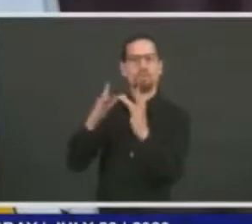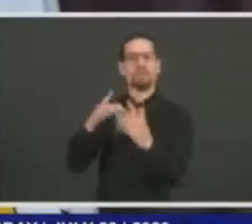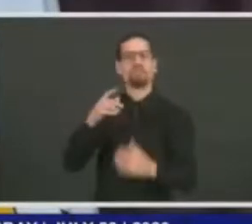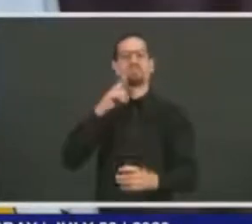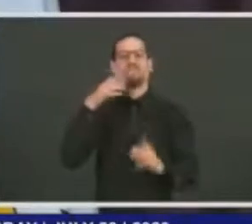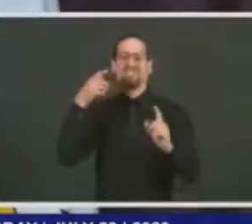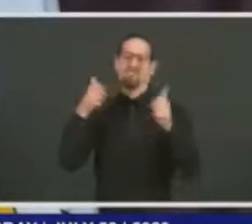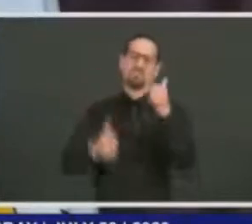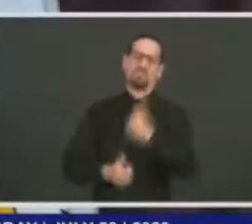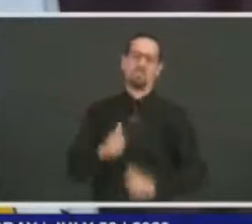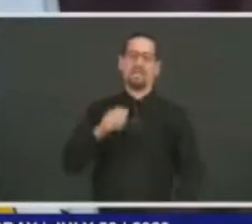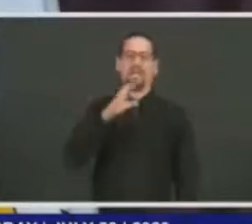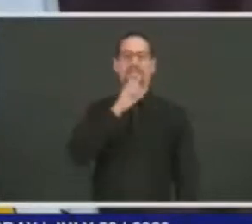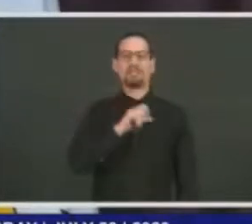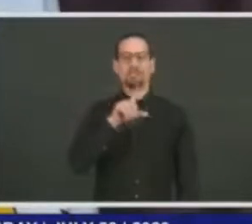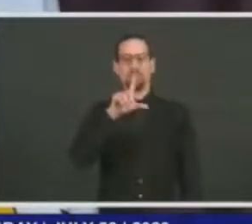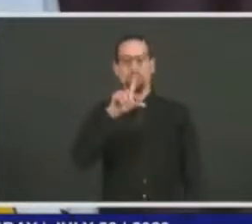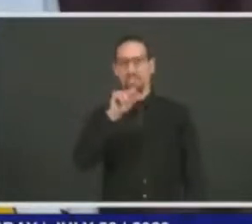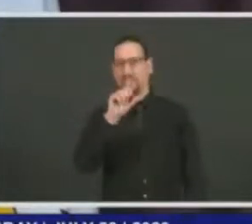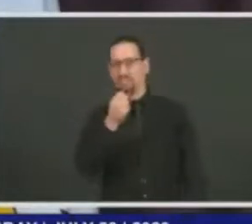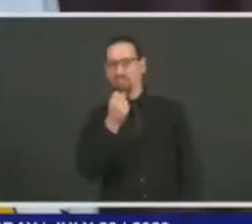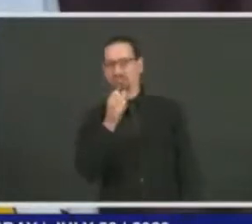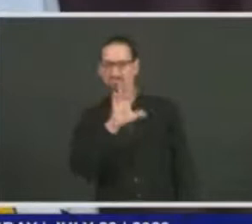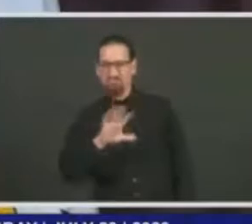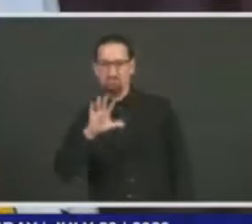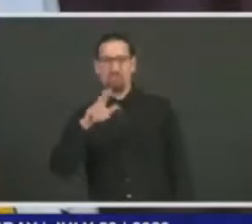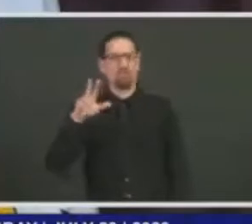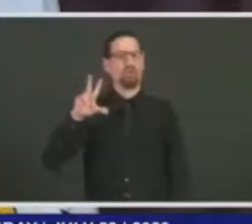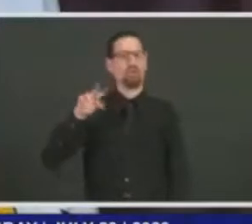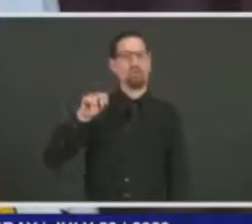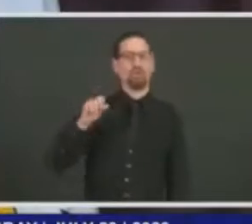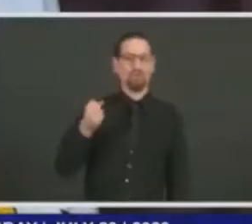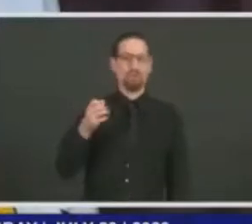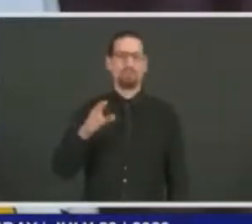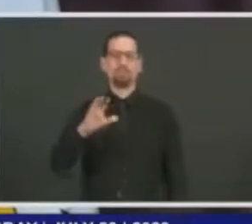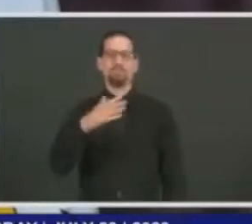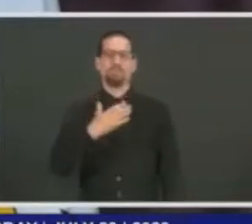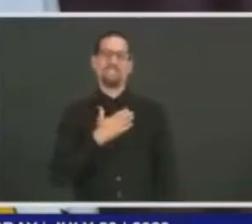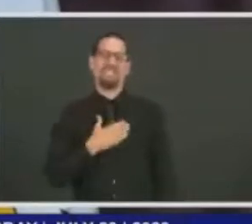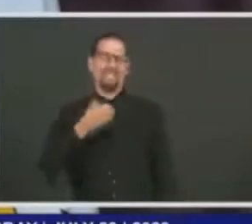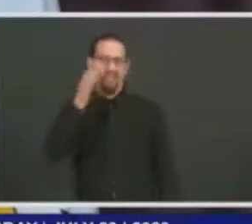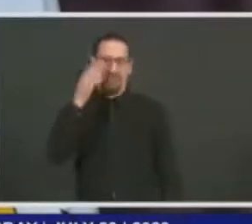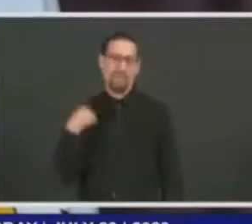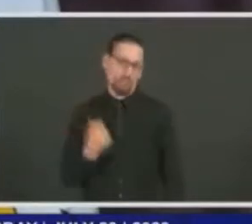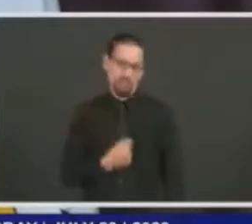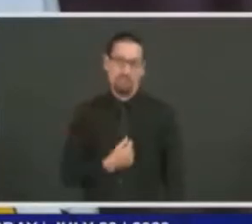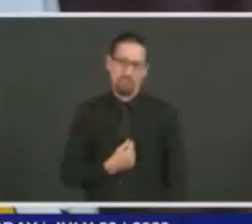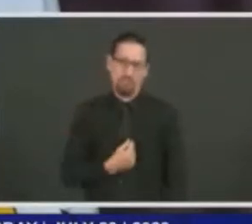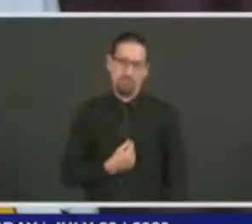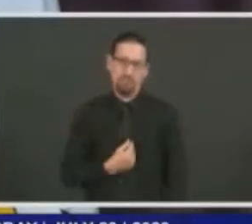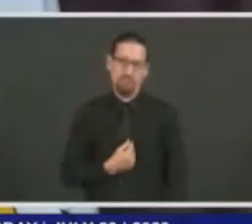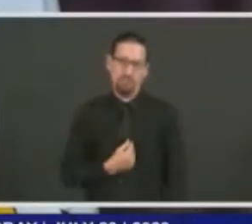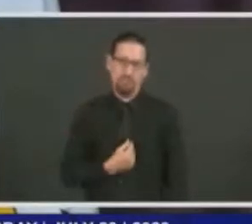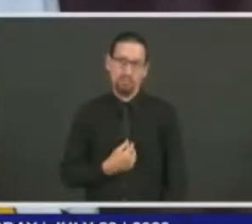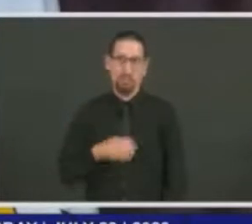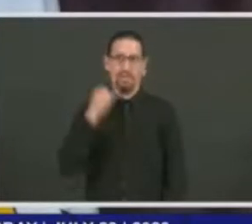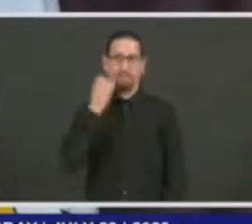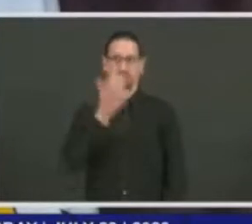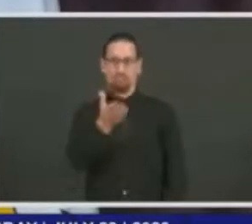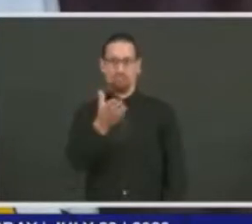to heed what we are saying. Every activity, every gathering that you're attending